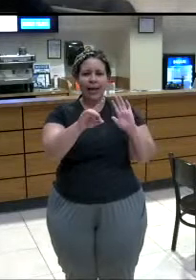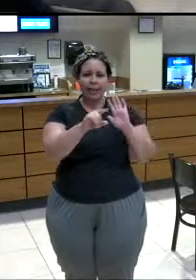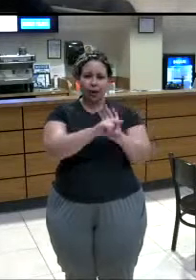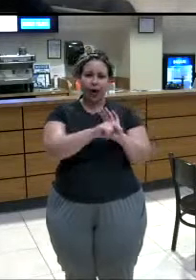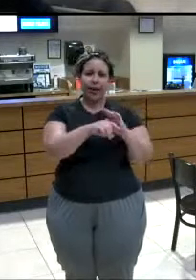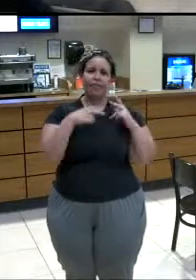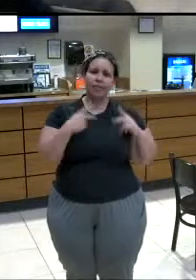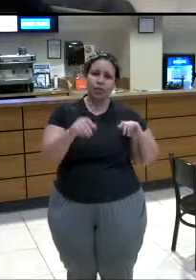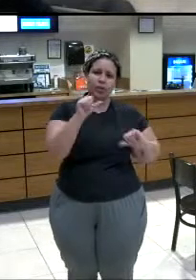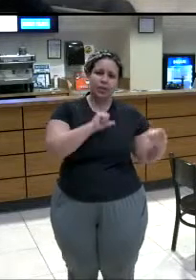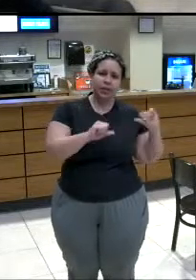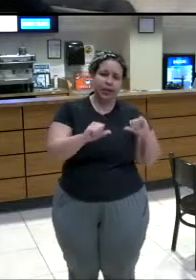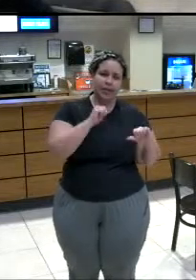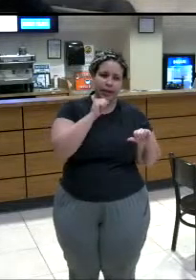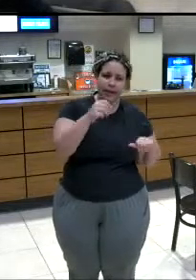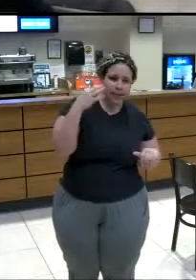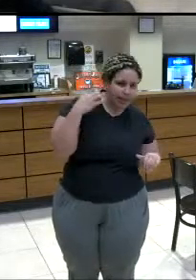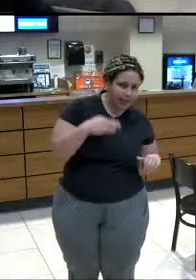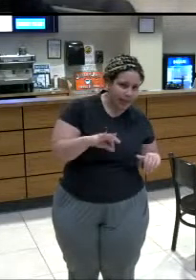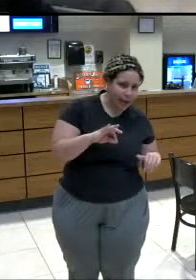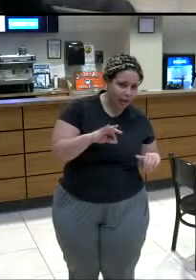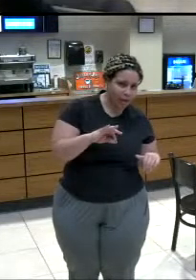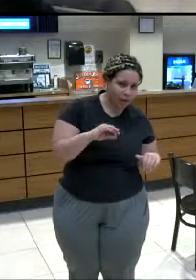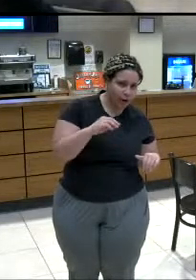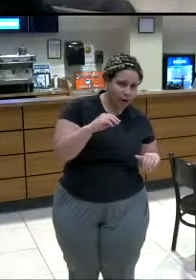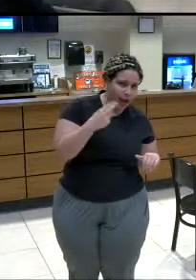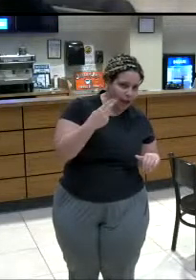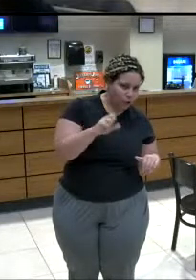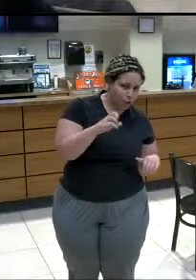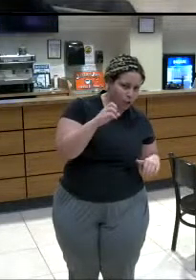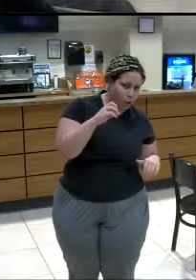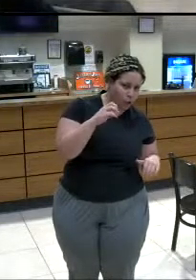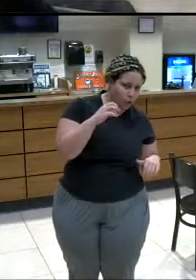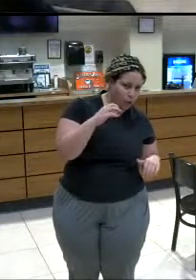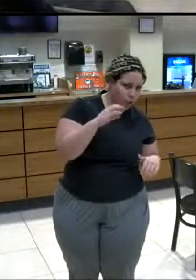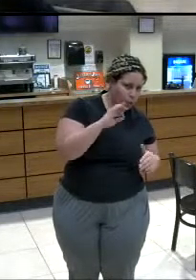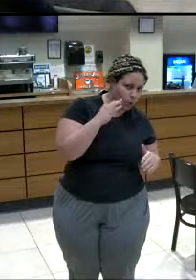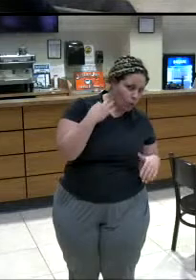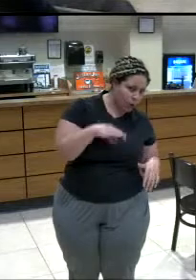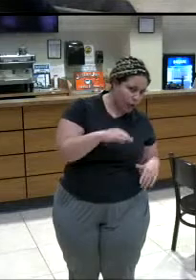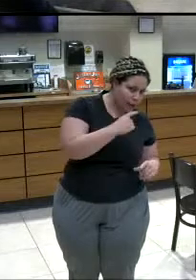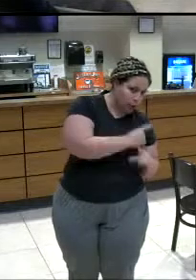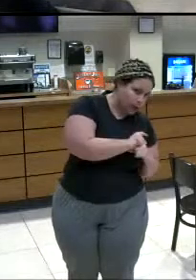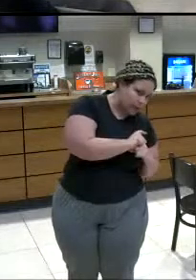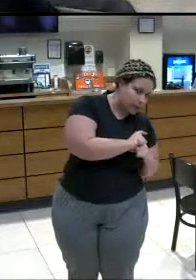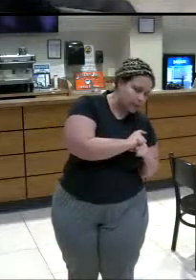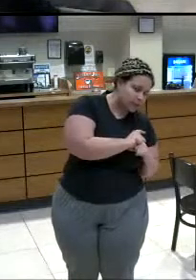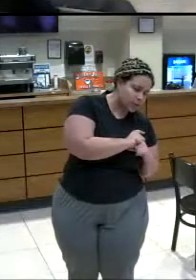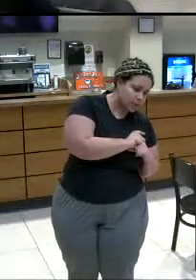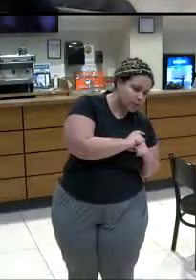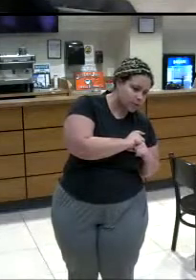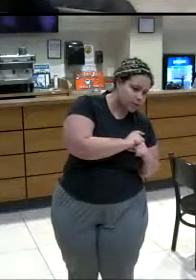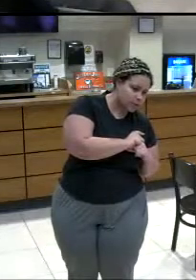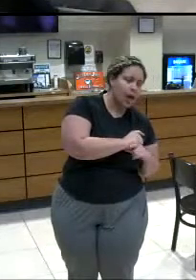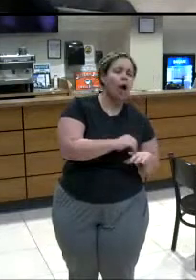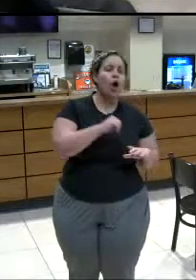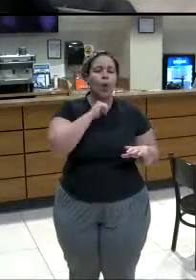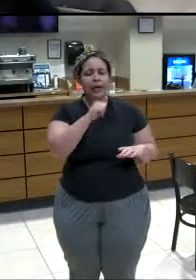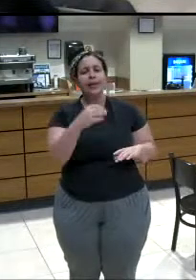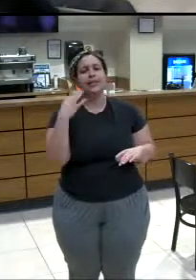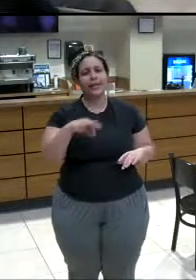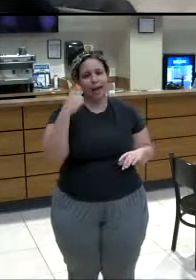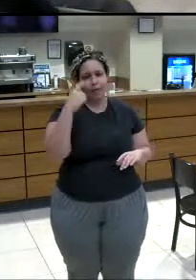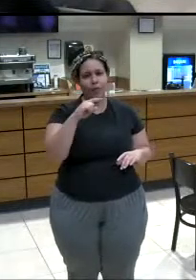right? I'm sorry, ask your question again, Ms. If a Davis. student takes 8th grade physical science, it doesn't count toward their graduation credits,